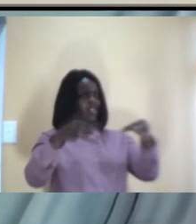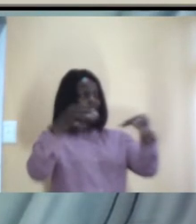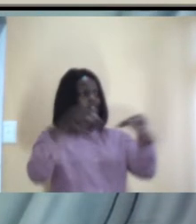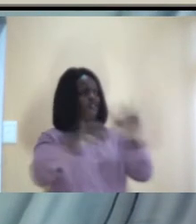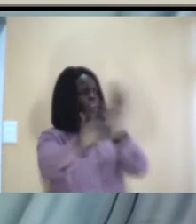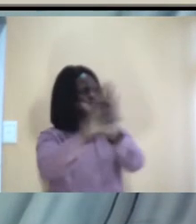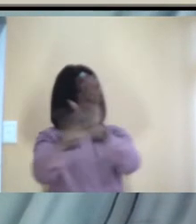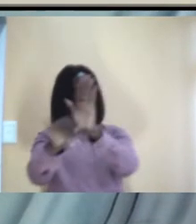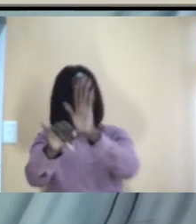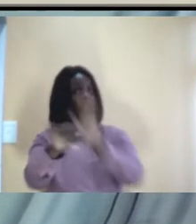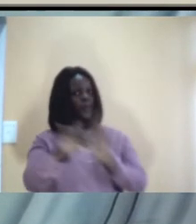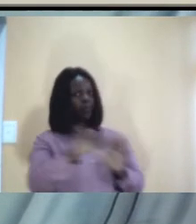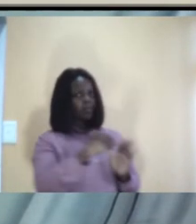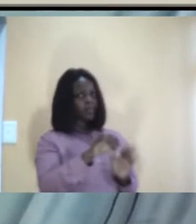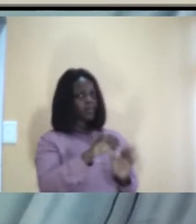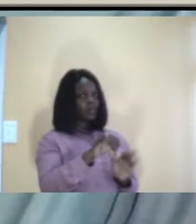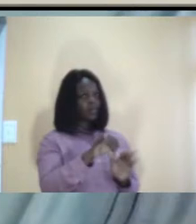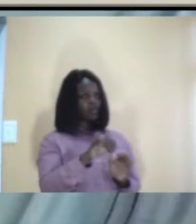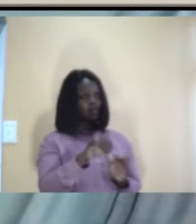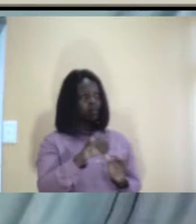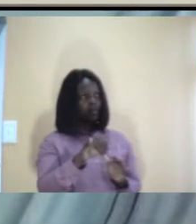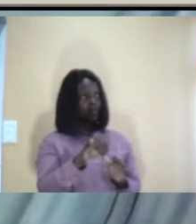the perpetrators and